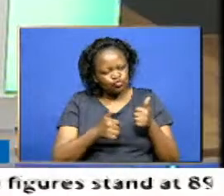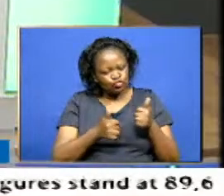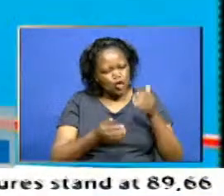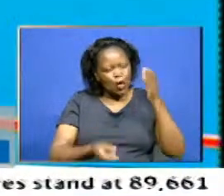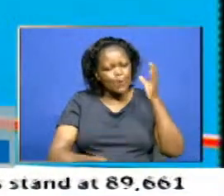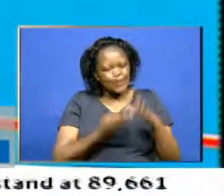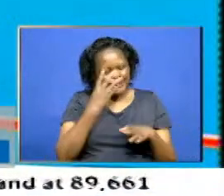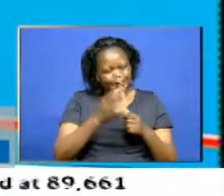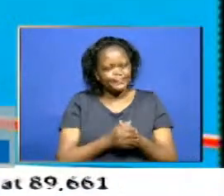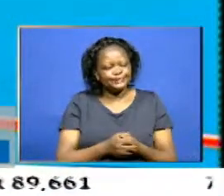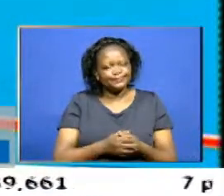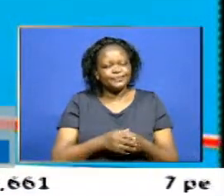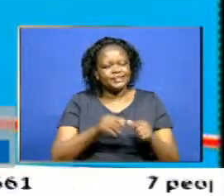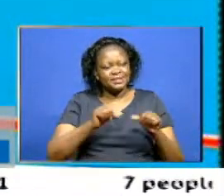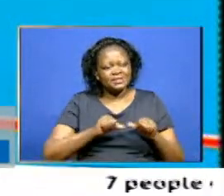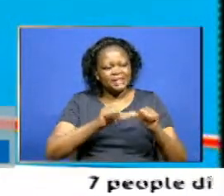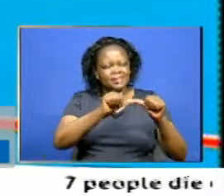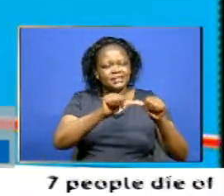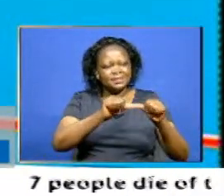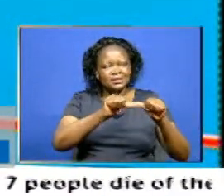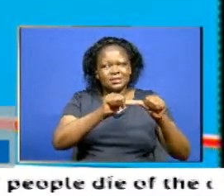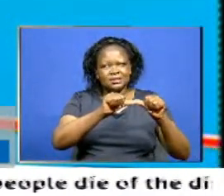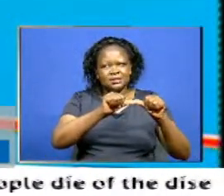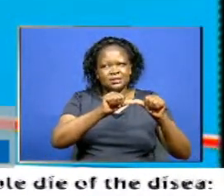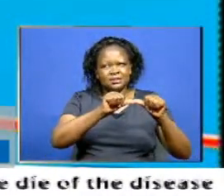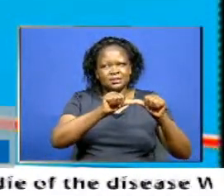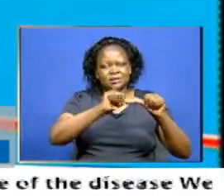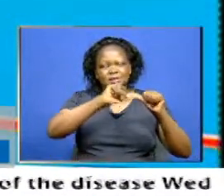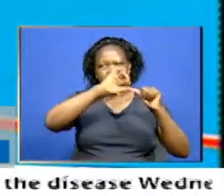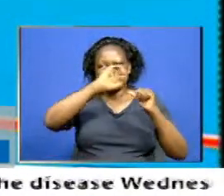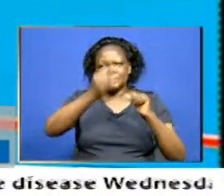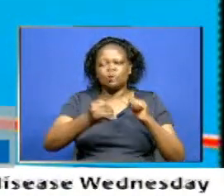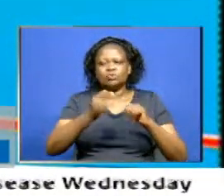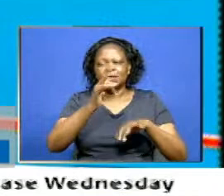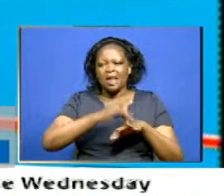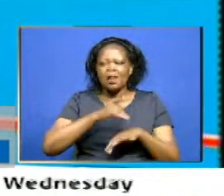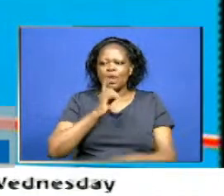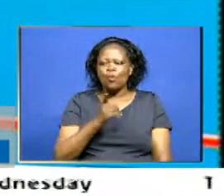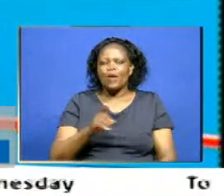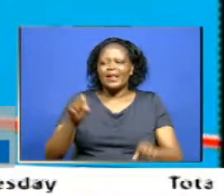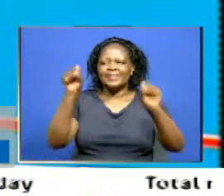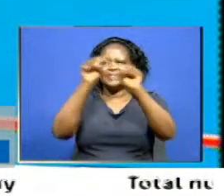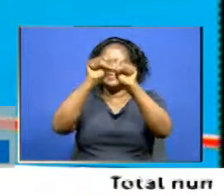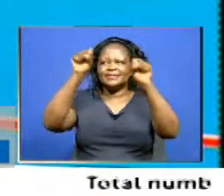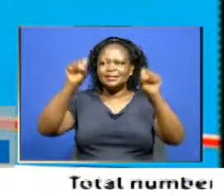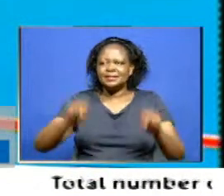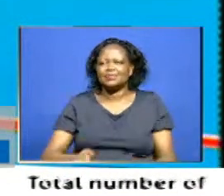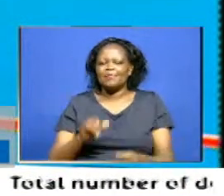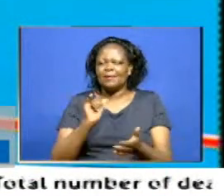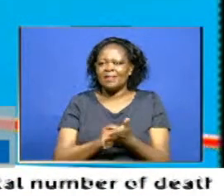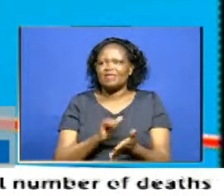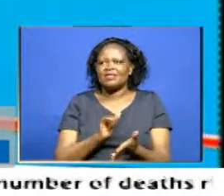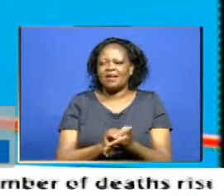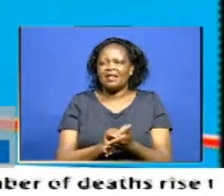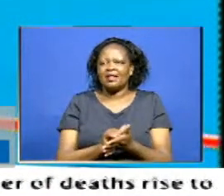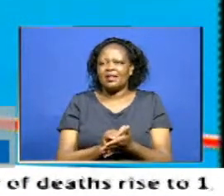up, sustainable urban early warning systems that deters poverty